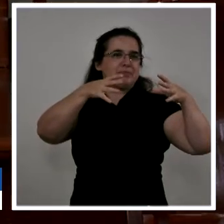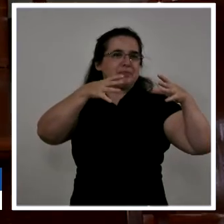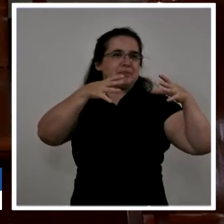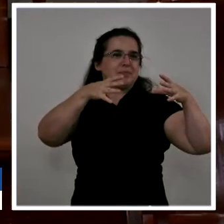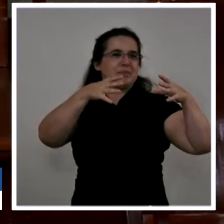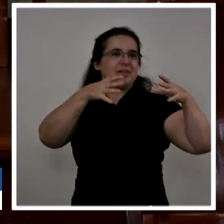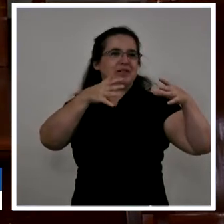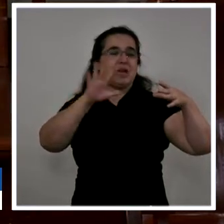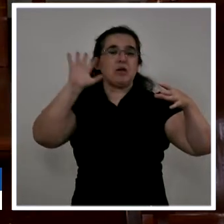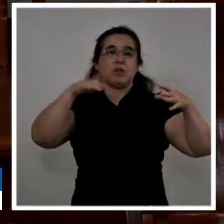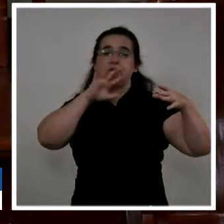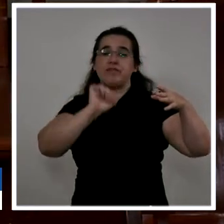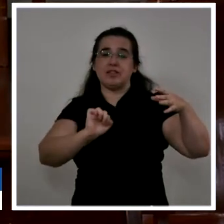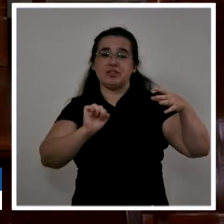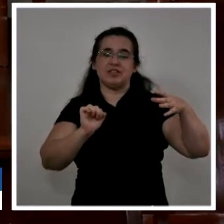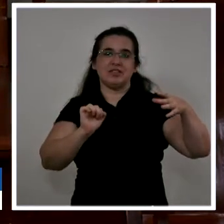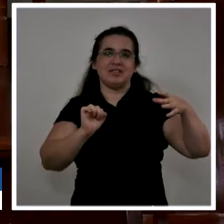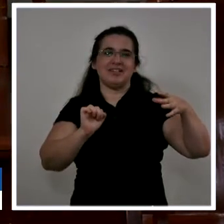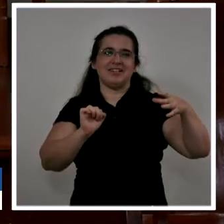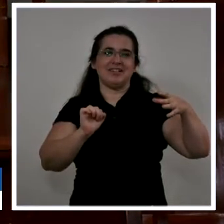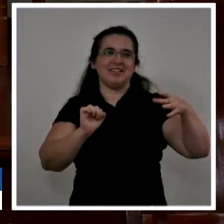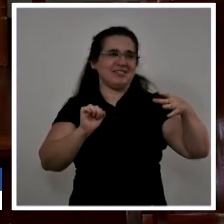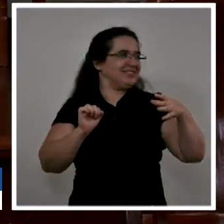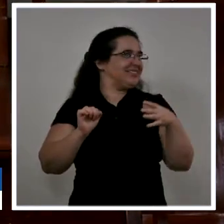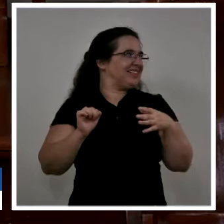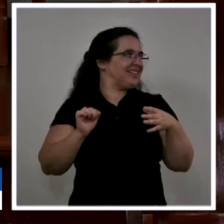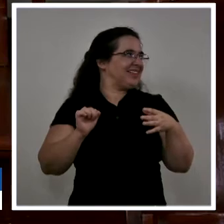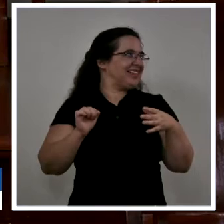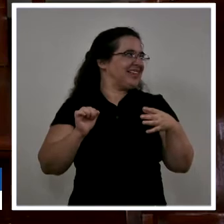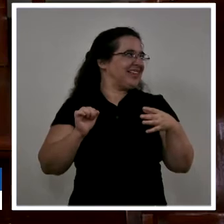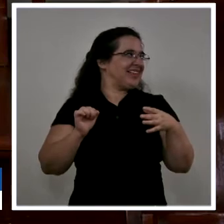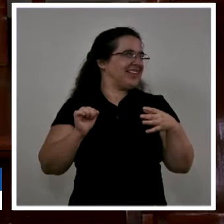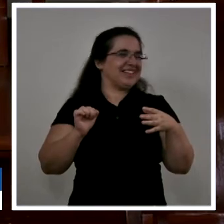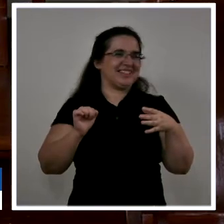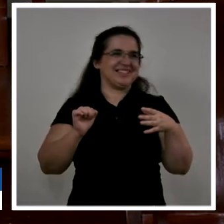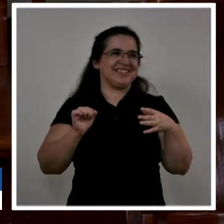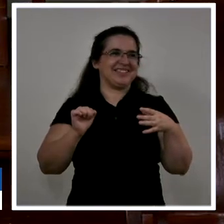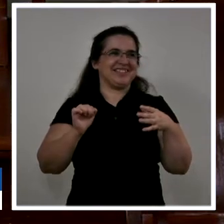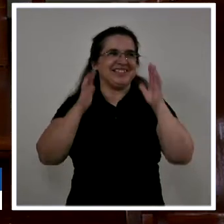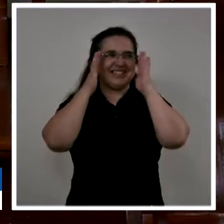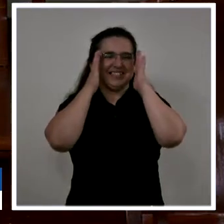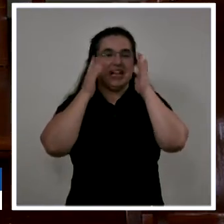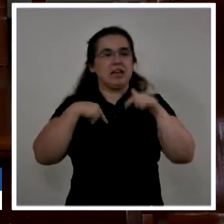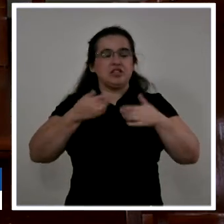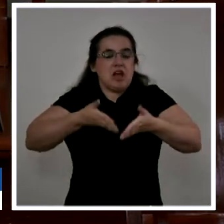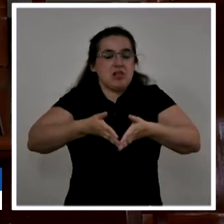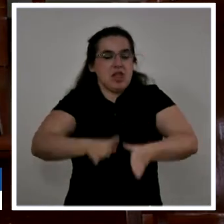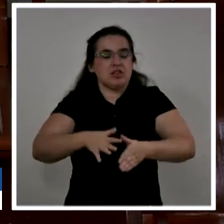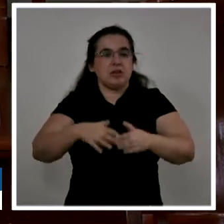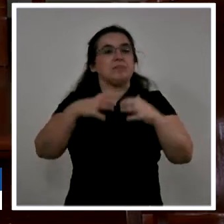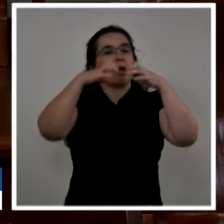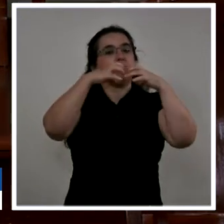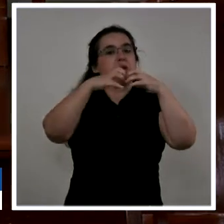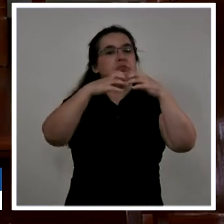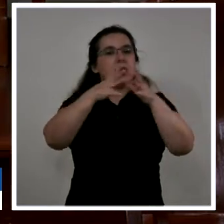has kids, e quando eu tiver filhos, if he doesn't have kids, não tem chance. Okay, they'll have bigger hippocampus. Eles vão ter hipocampos